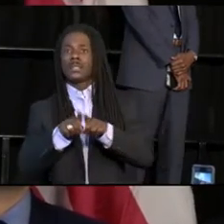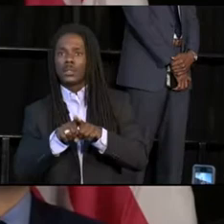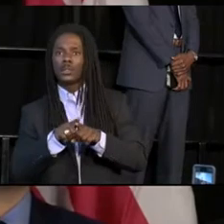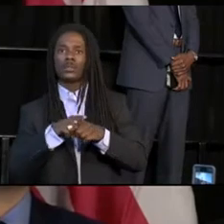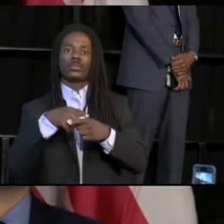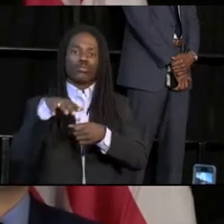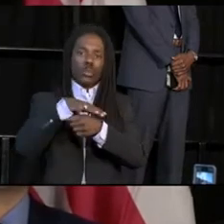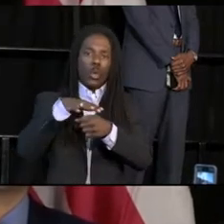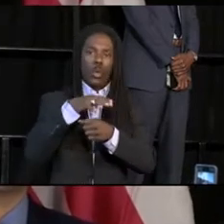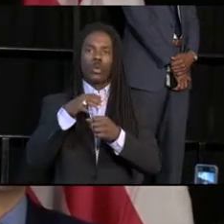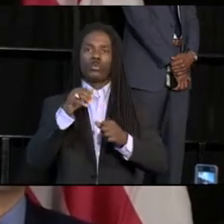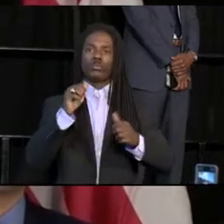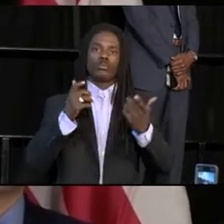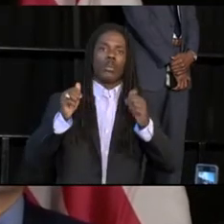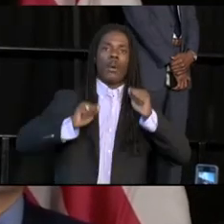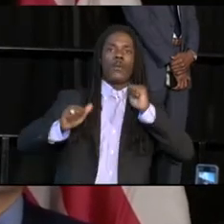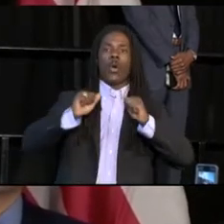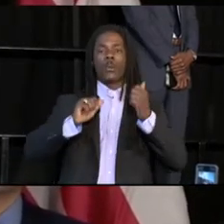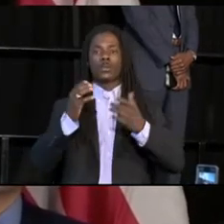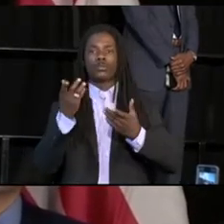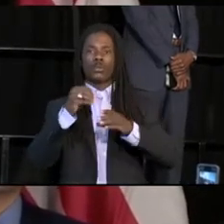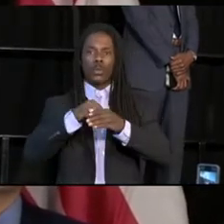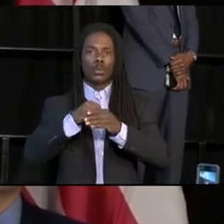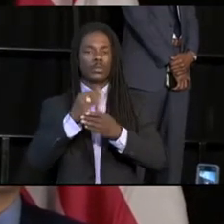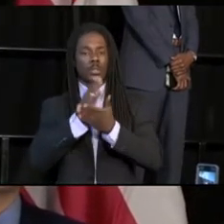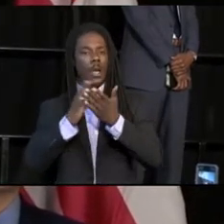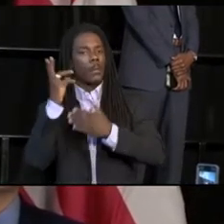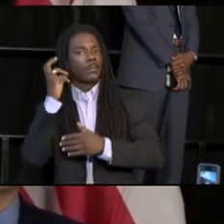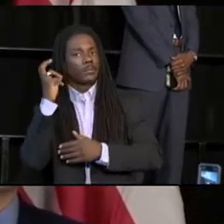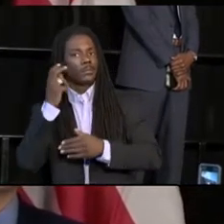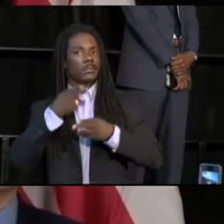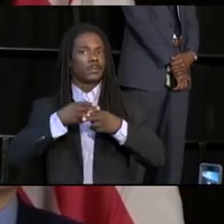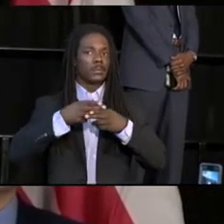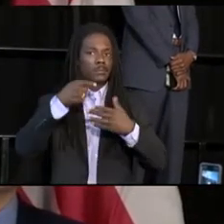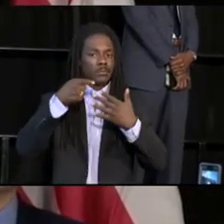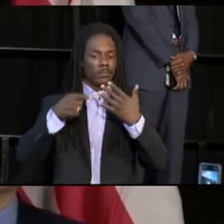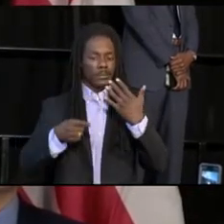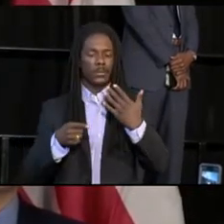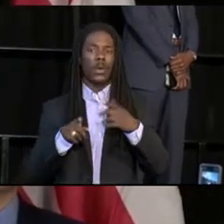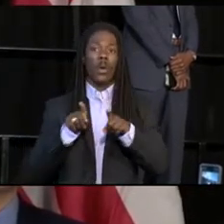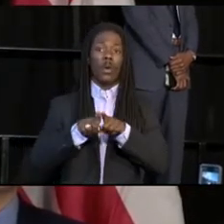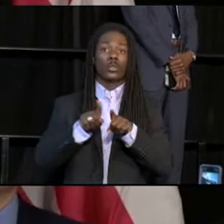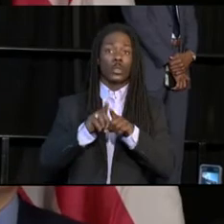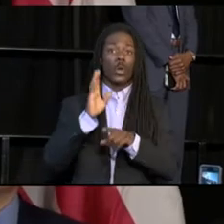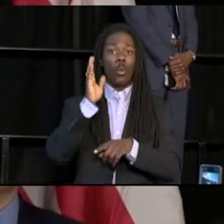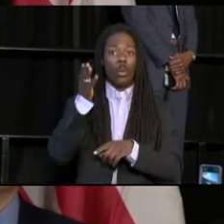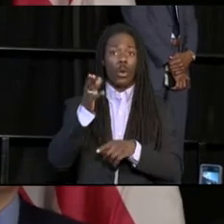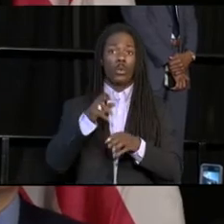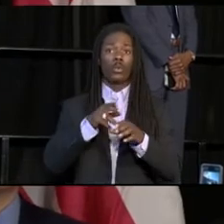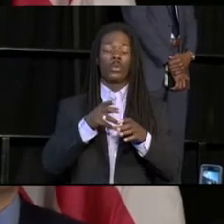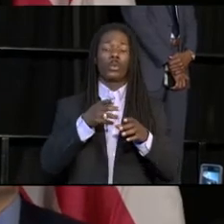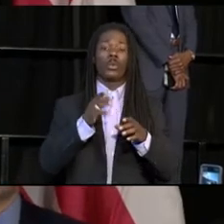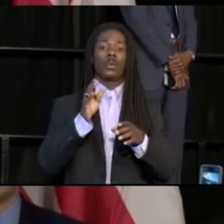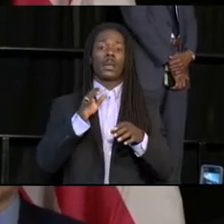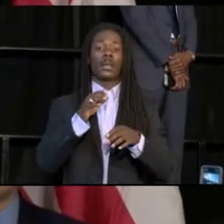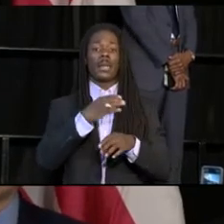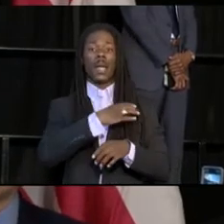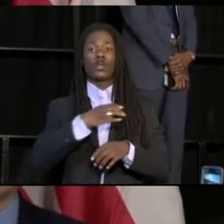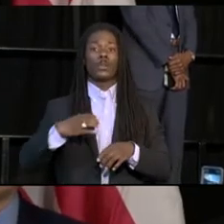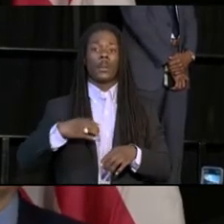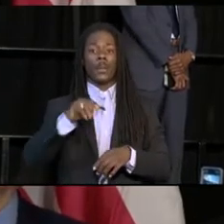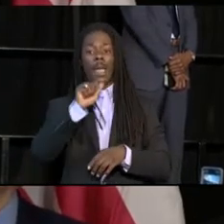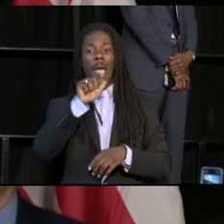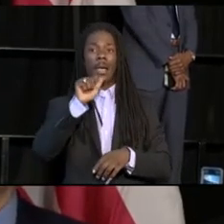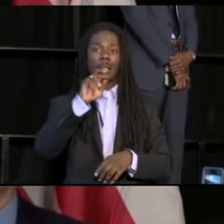be supporting some of the performers that you heard. We will also, with Councilmember Allen